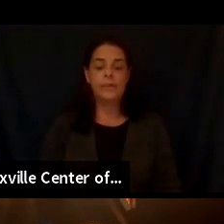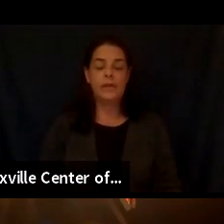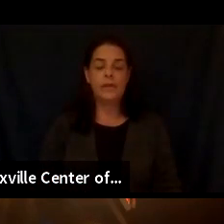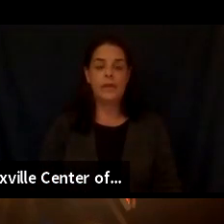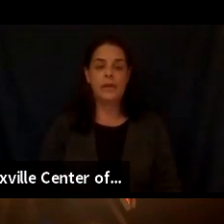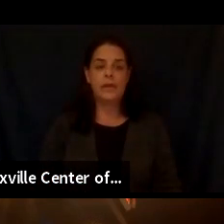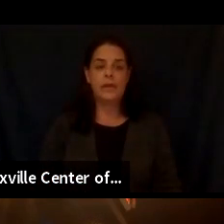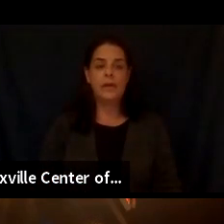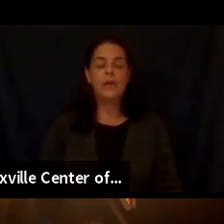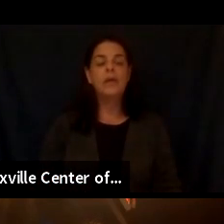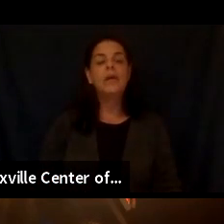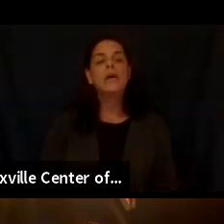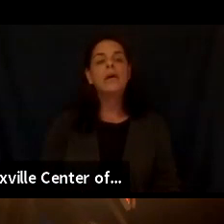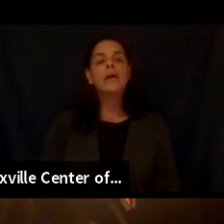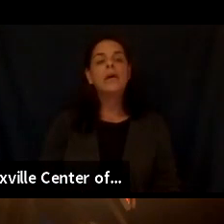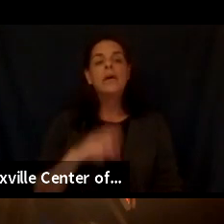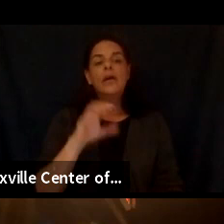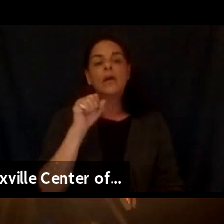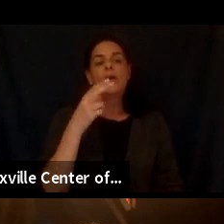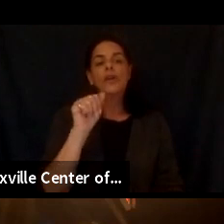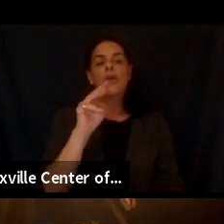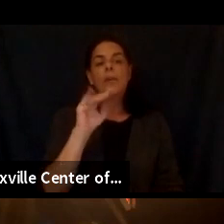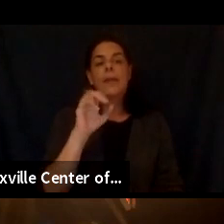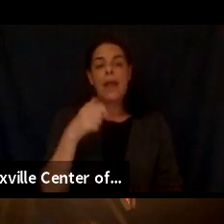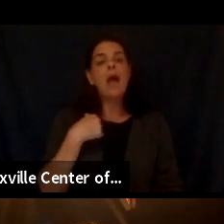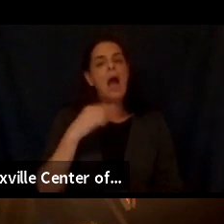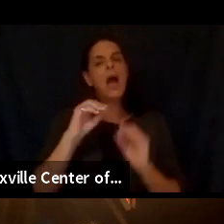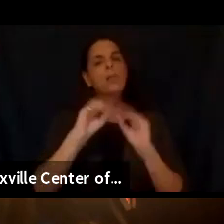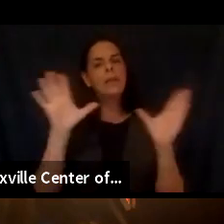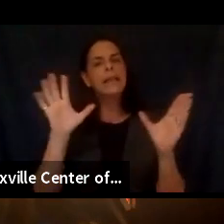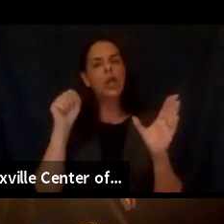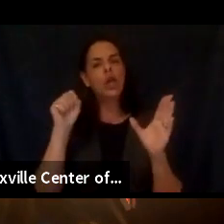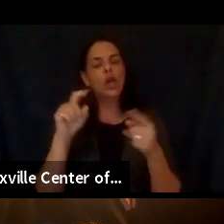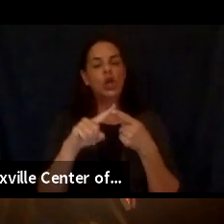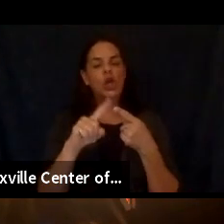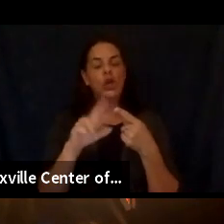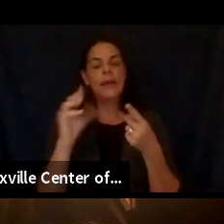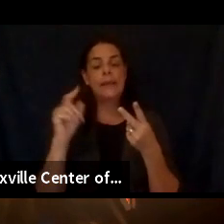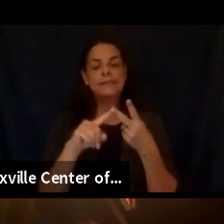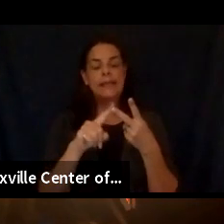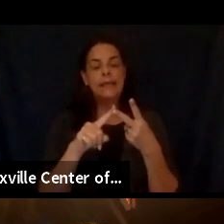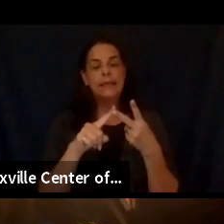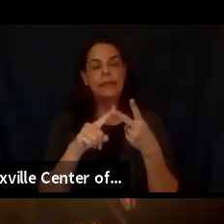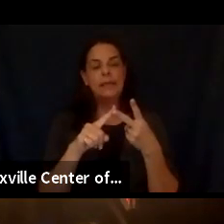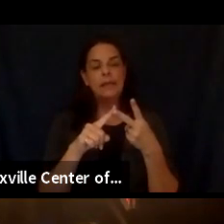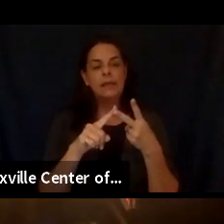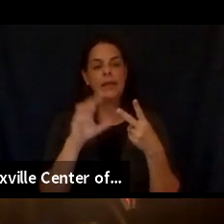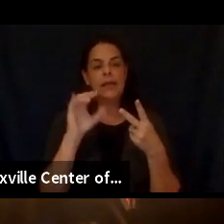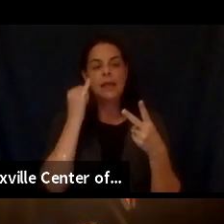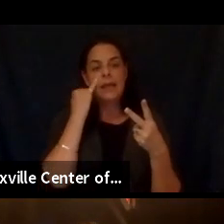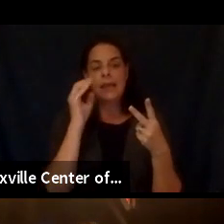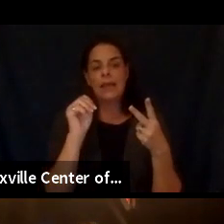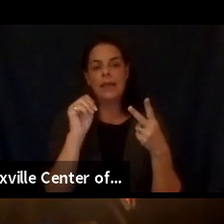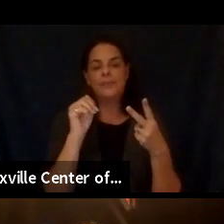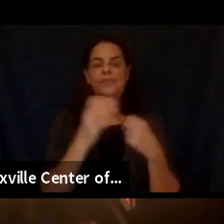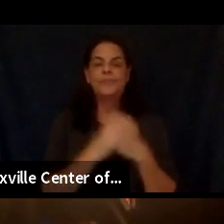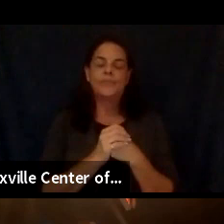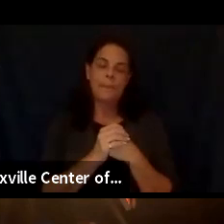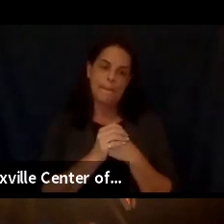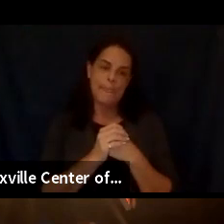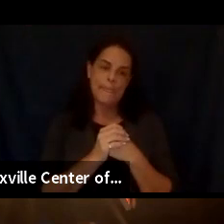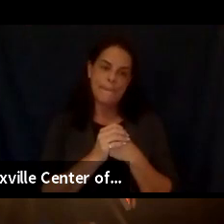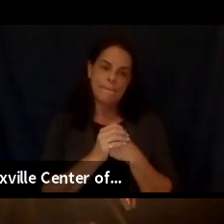So Dr. Gocher, I'm clear, first of all, and secondly, if Mr. Sanders, I mean, it's clear